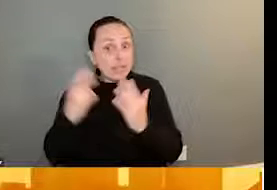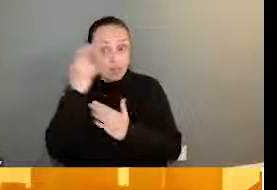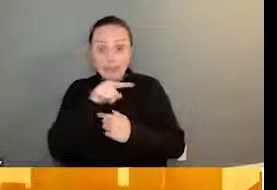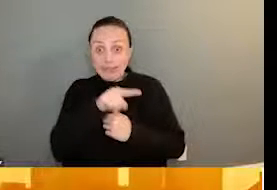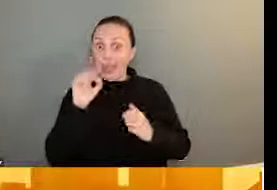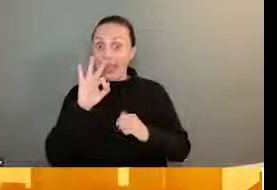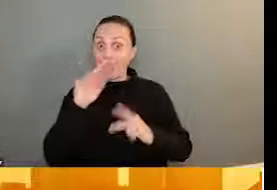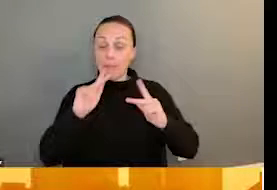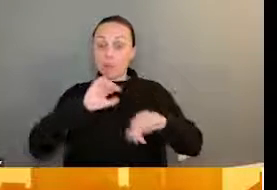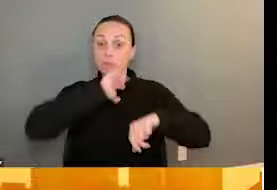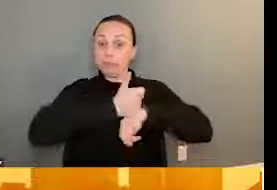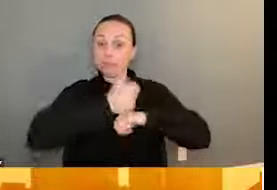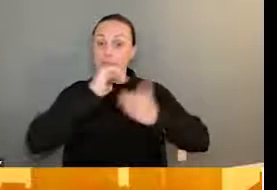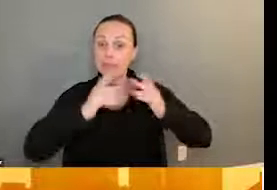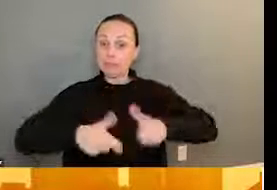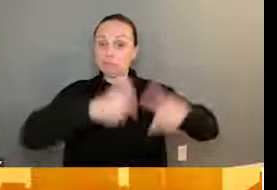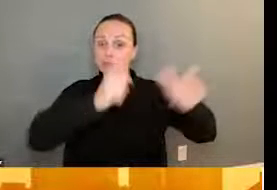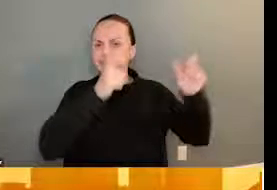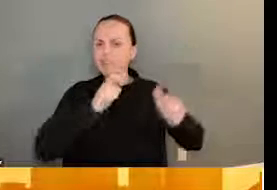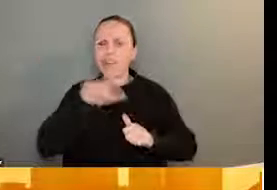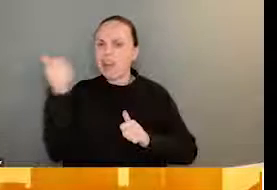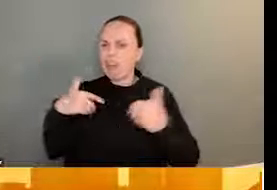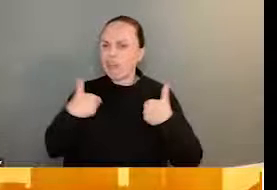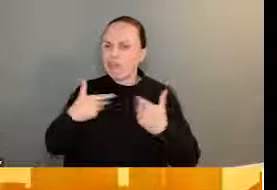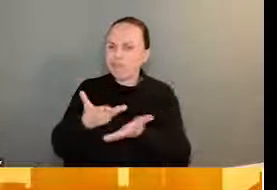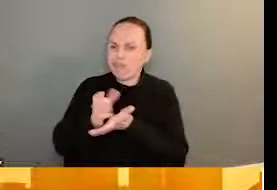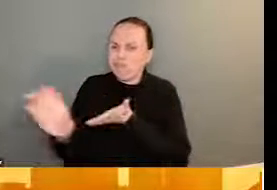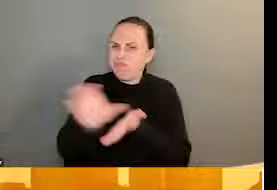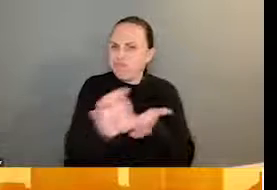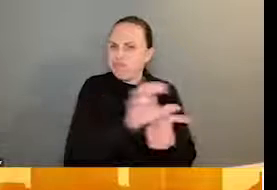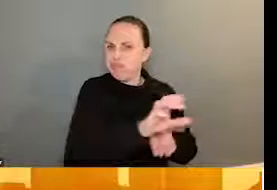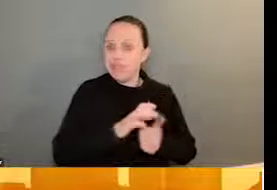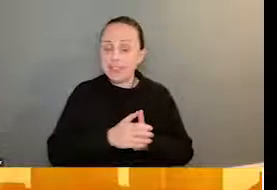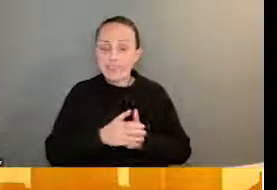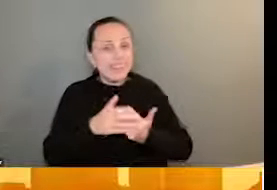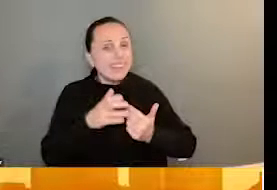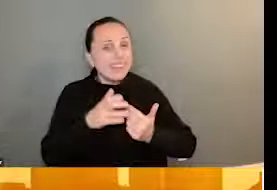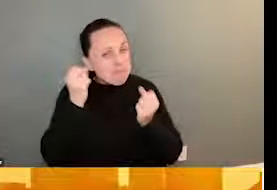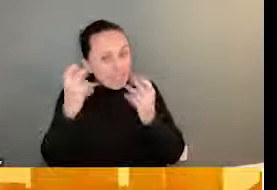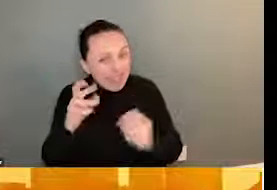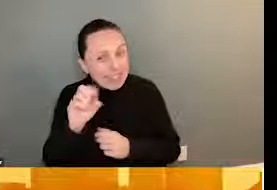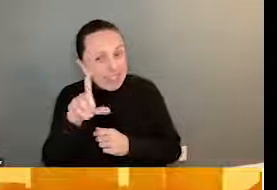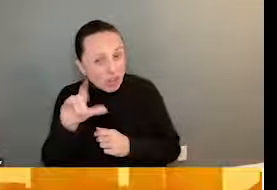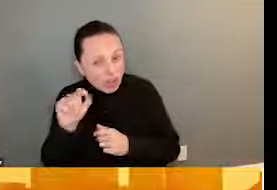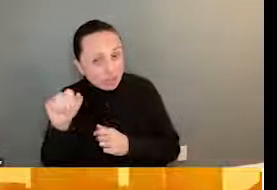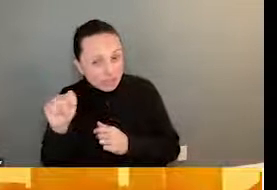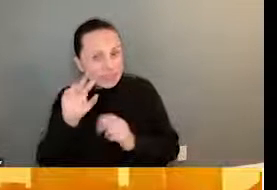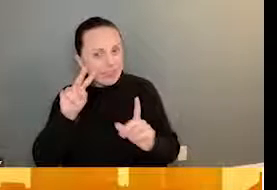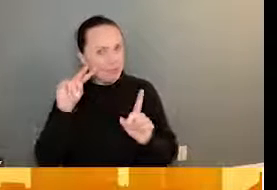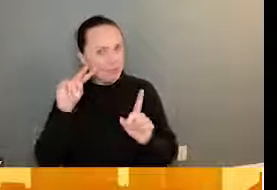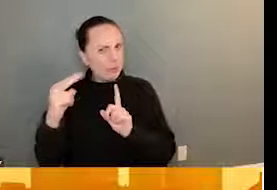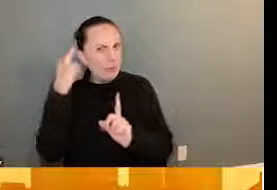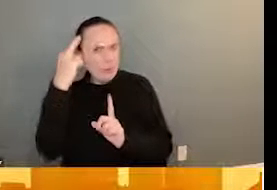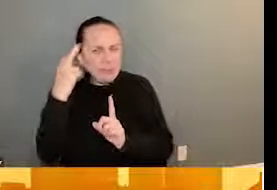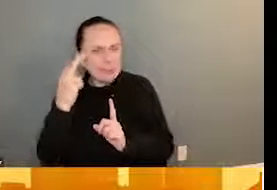shop don't have any other species, which feeds into many ecologists' views of why we shouldn't